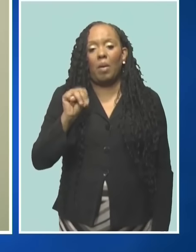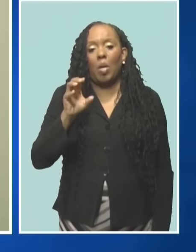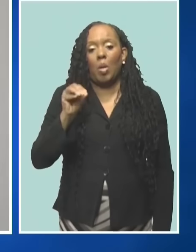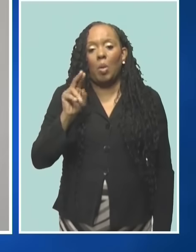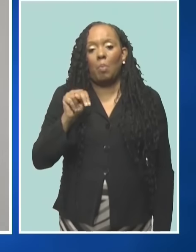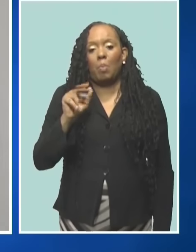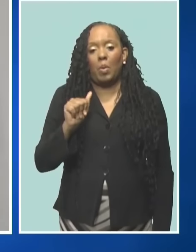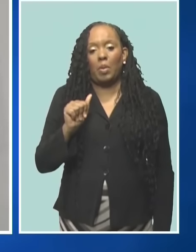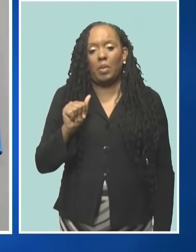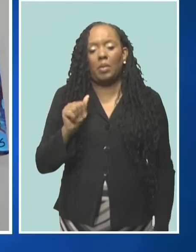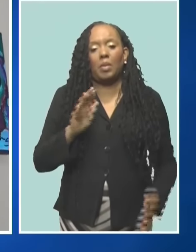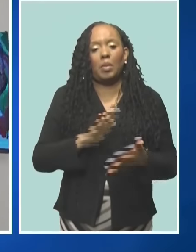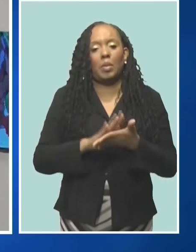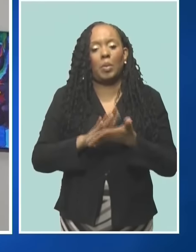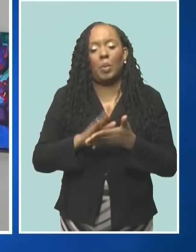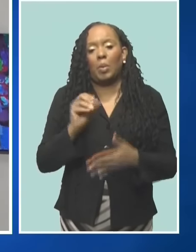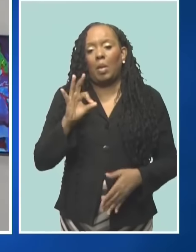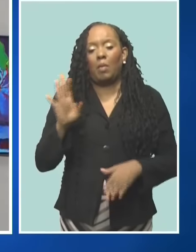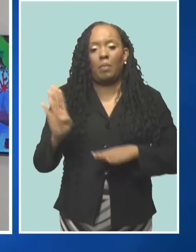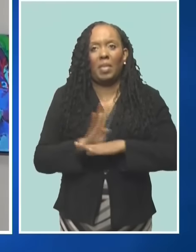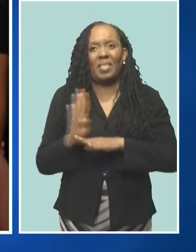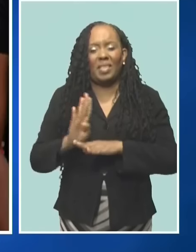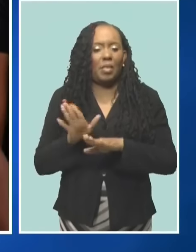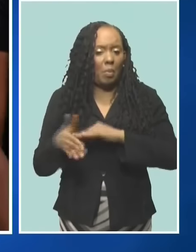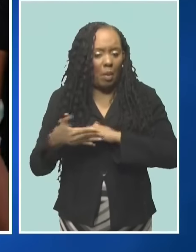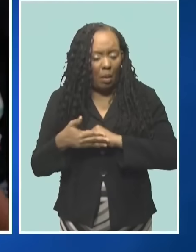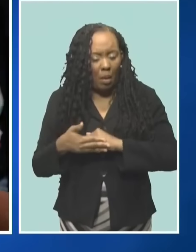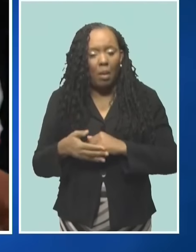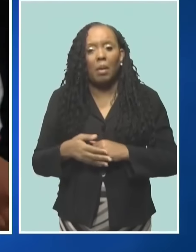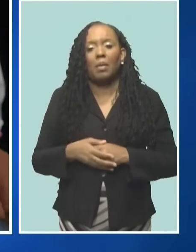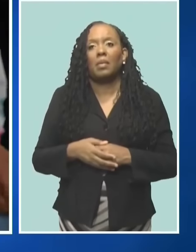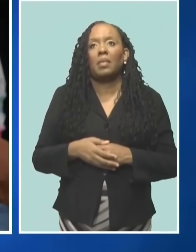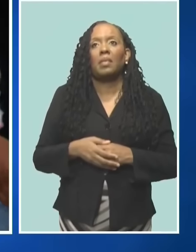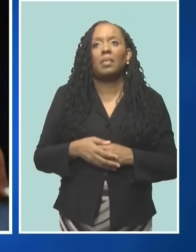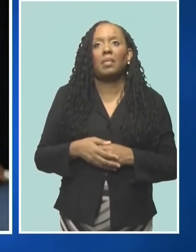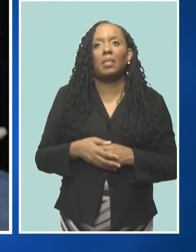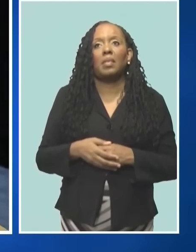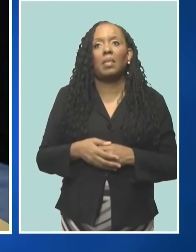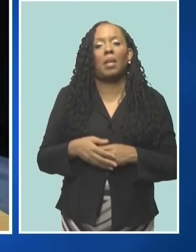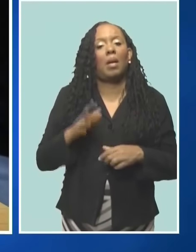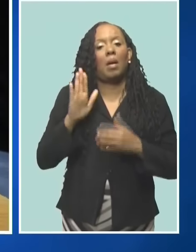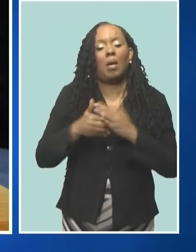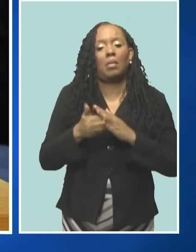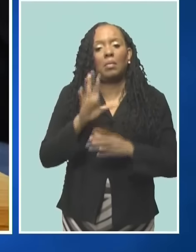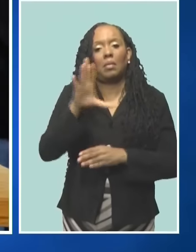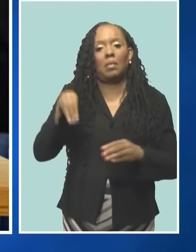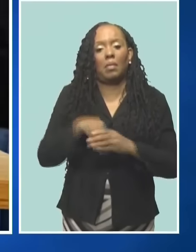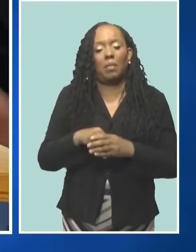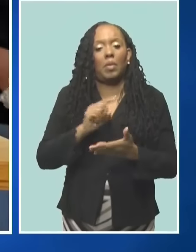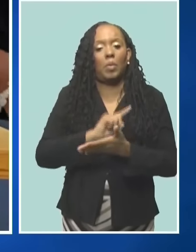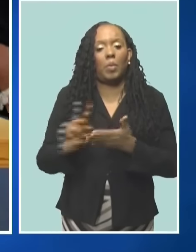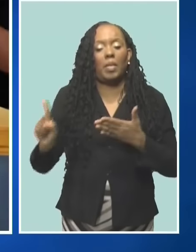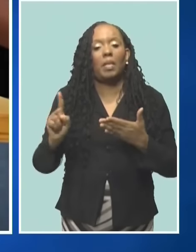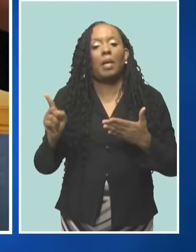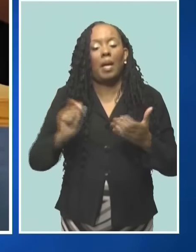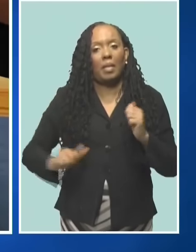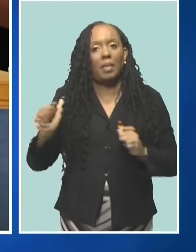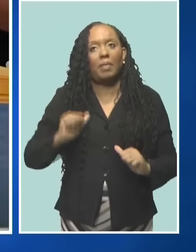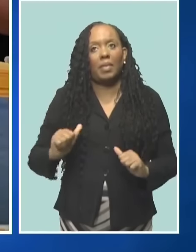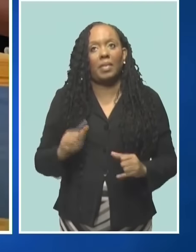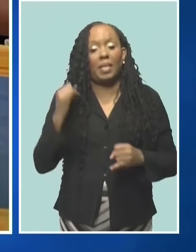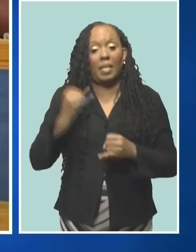and Management, Dr. Kadamabi Knife, and the school's day are included in the week of activities, which ends on